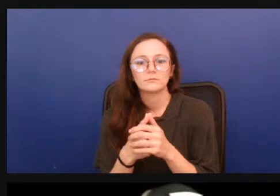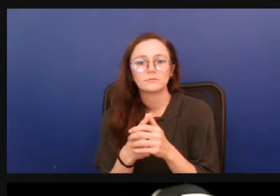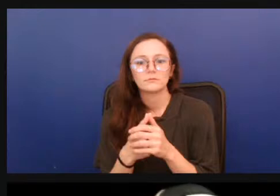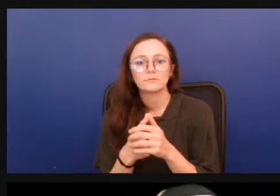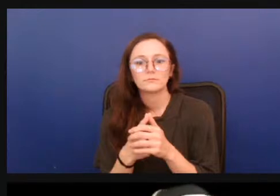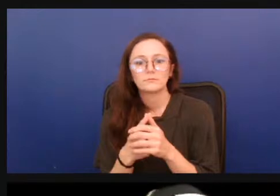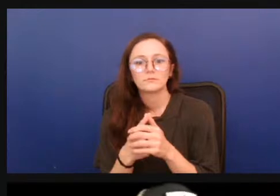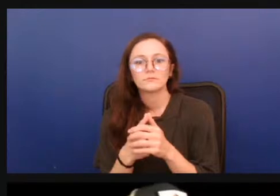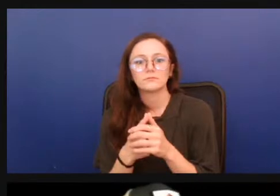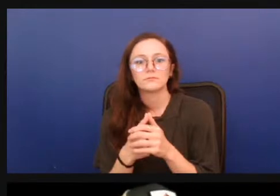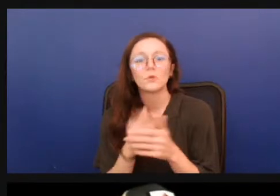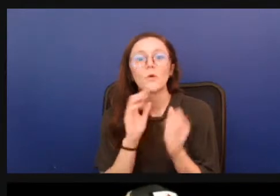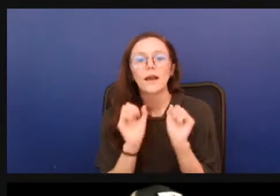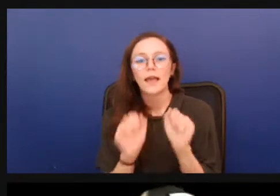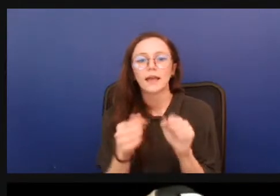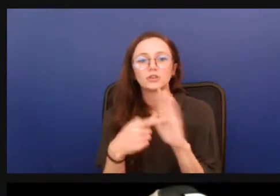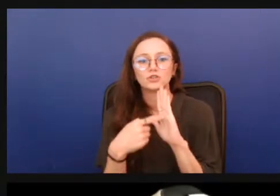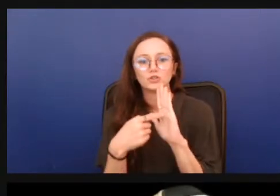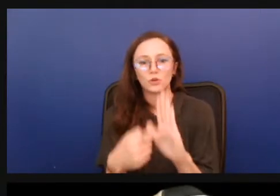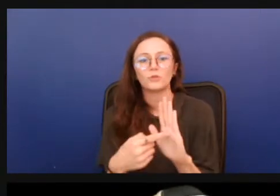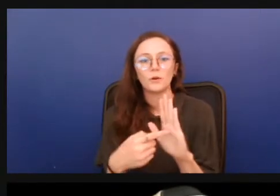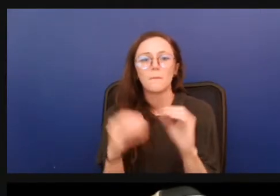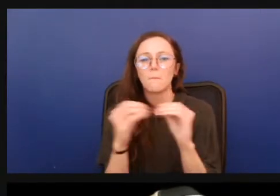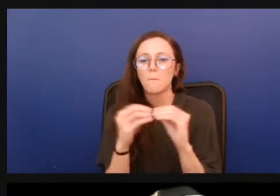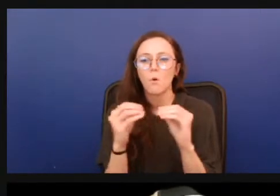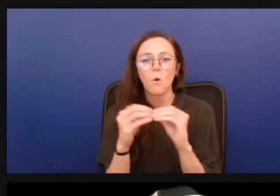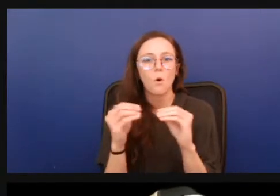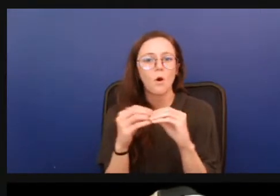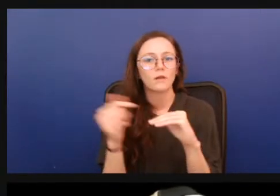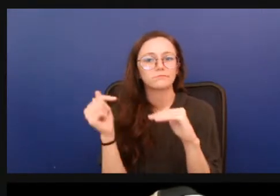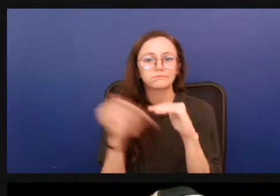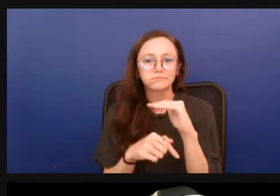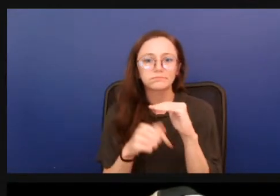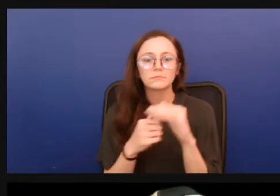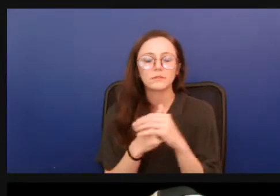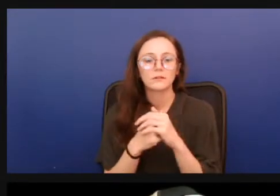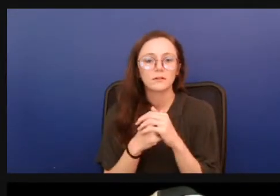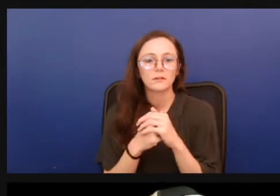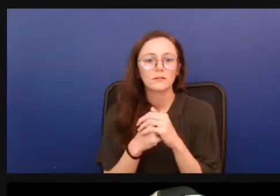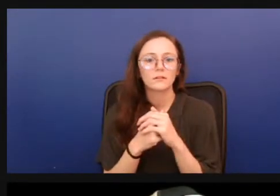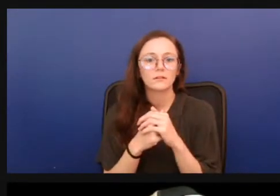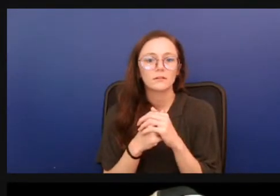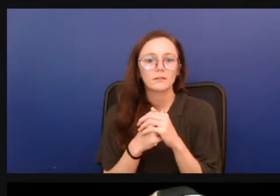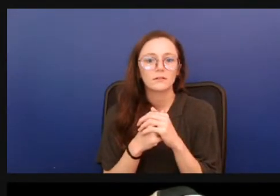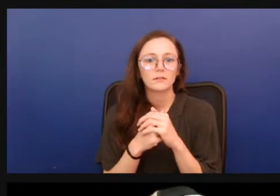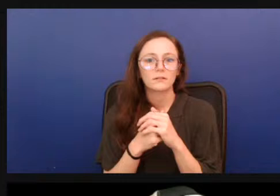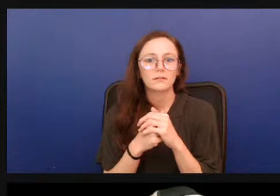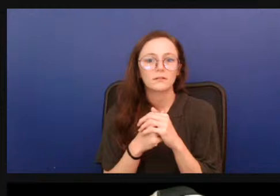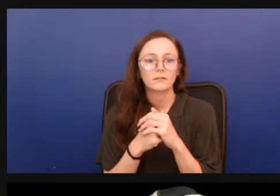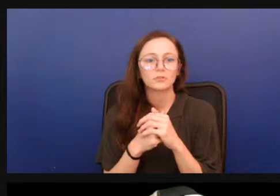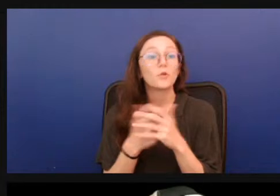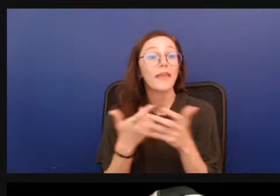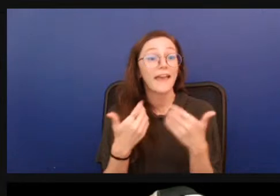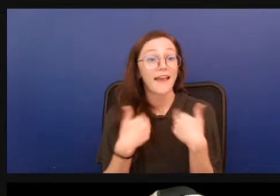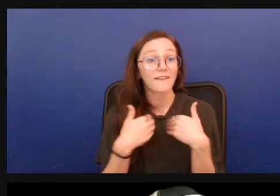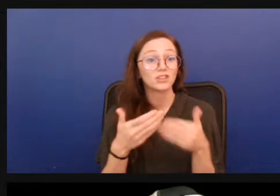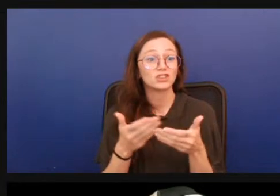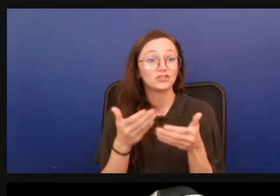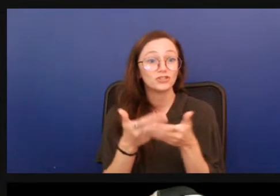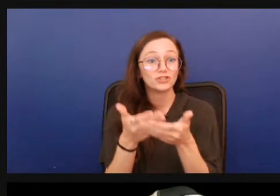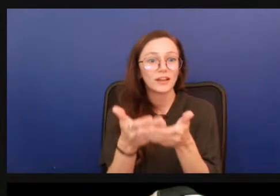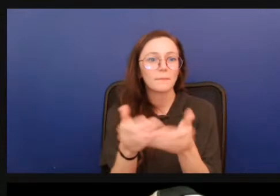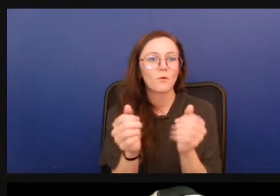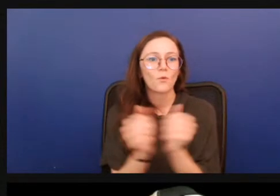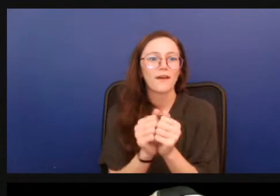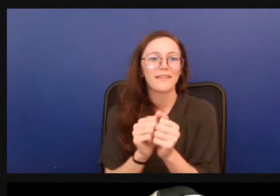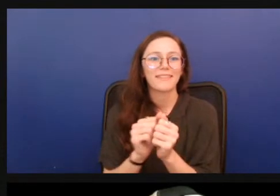We can show you a little bit more in depth. They actually went by a ship with an echo sounder, and every